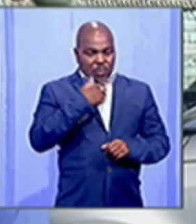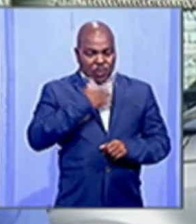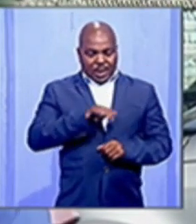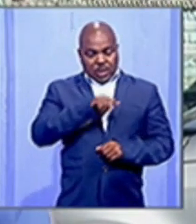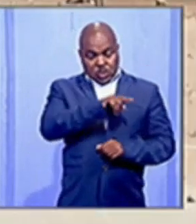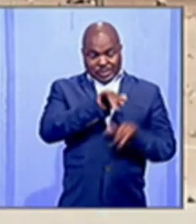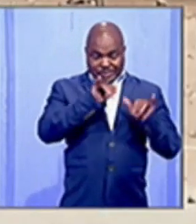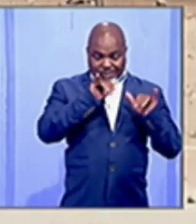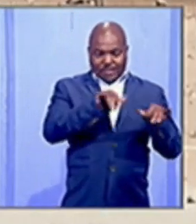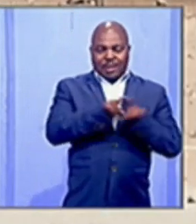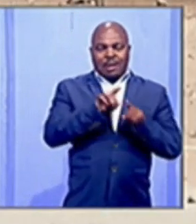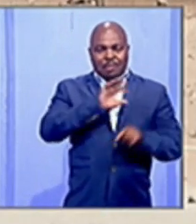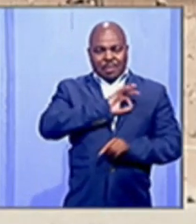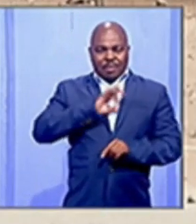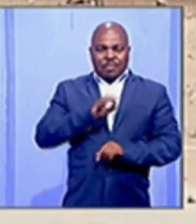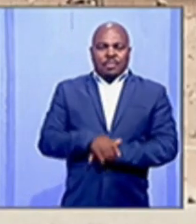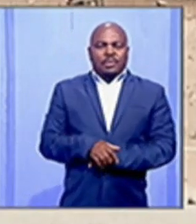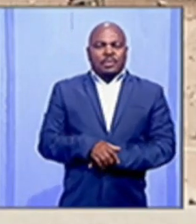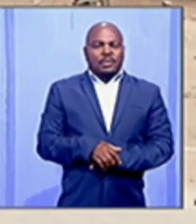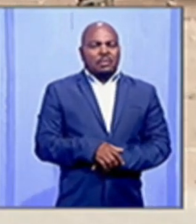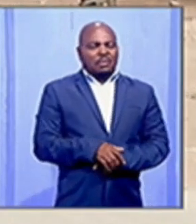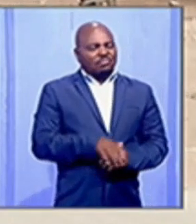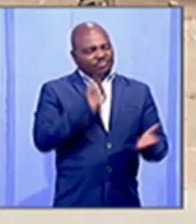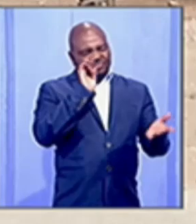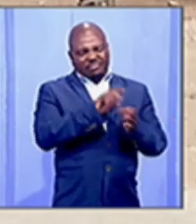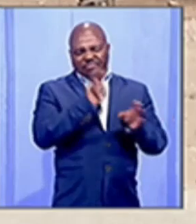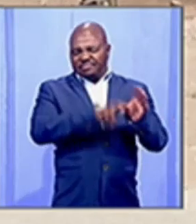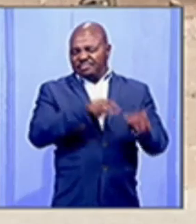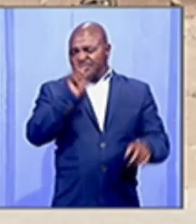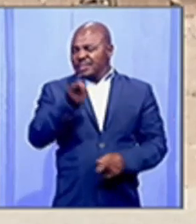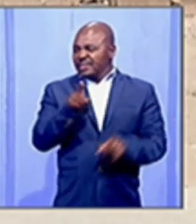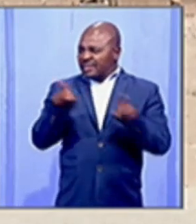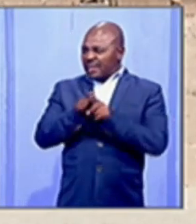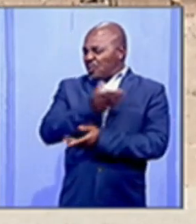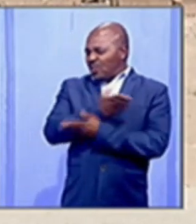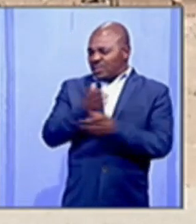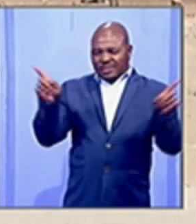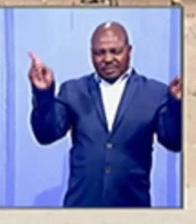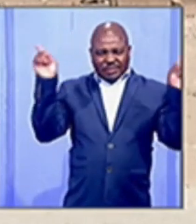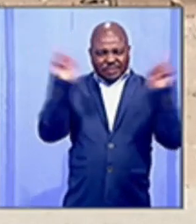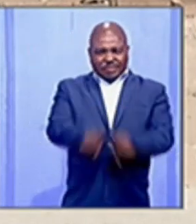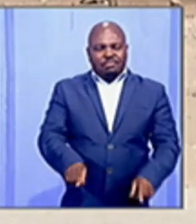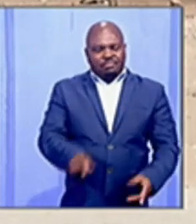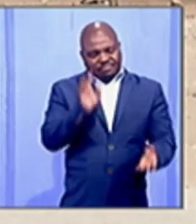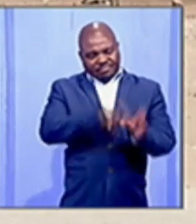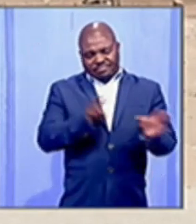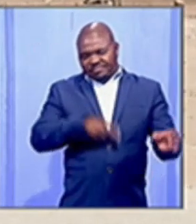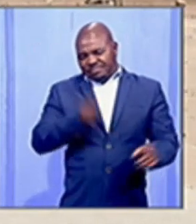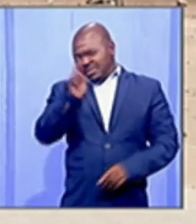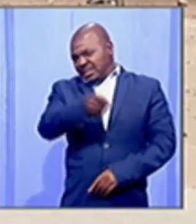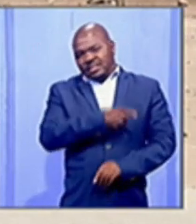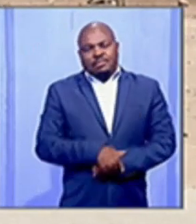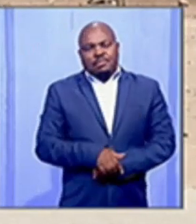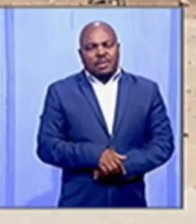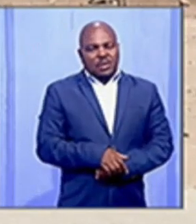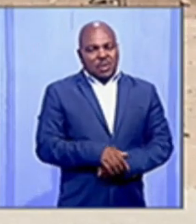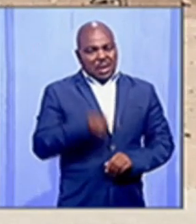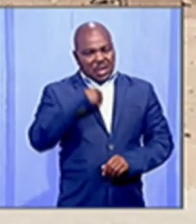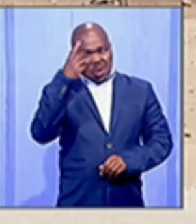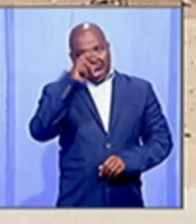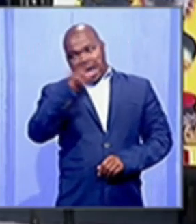mayor. Tlar le bone ba bone ANC ba tshwana hela le na tlar re bone gore o tsenang a go tla